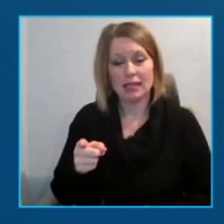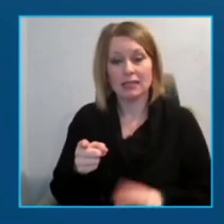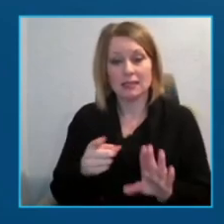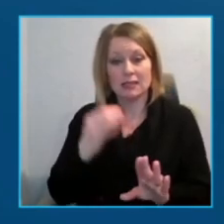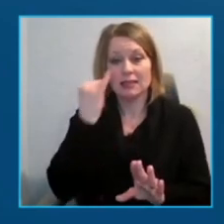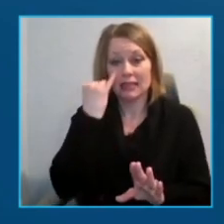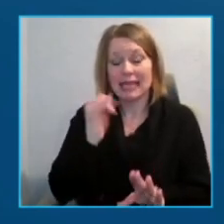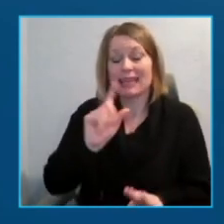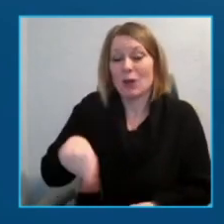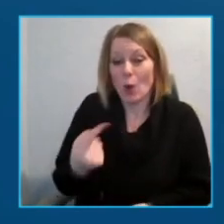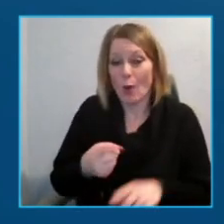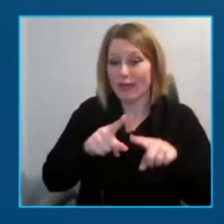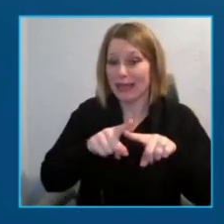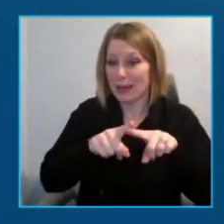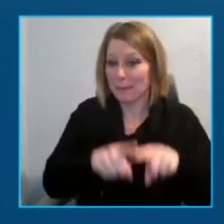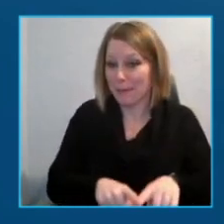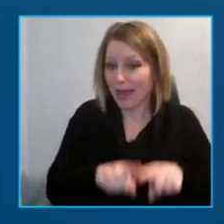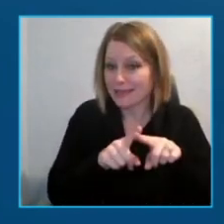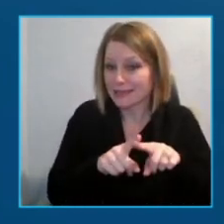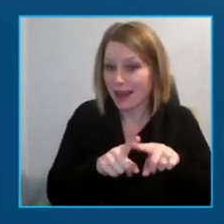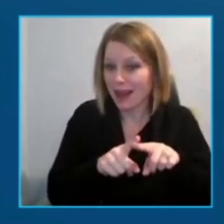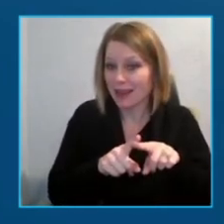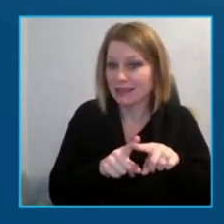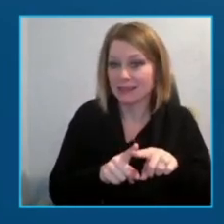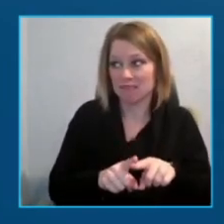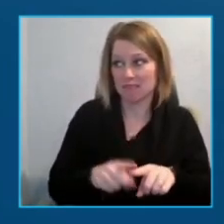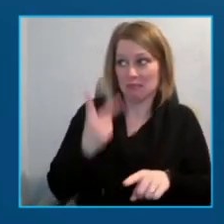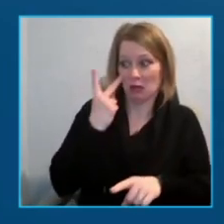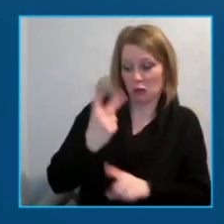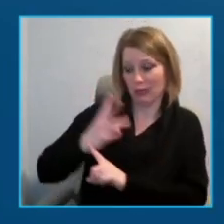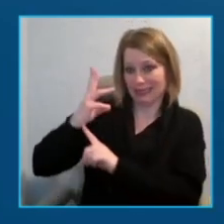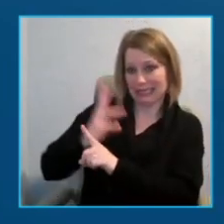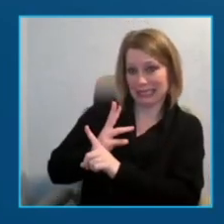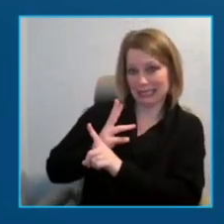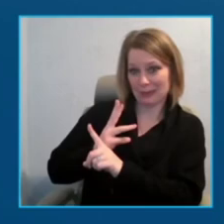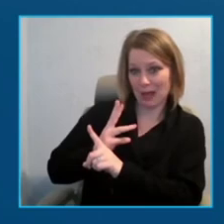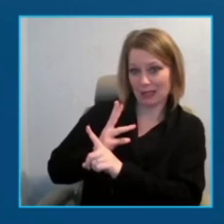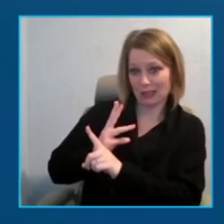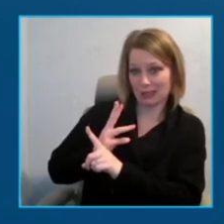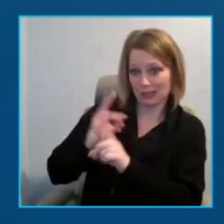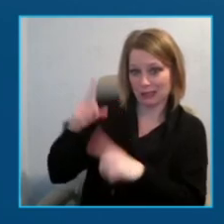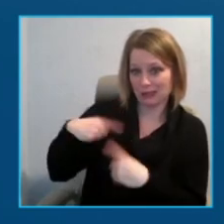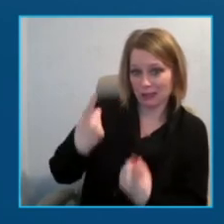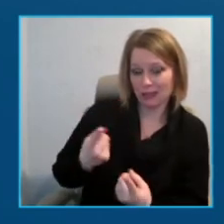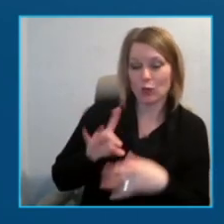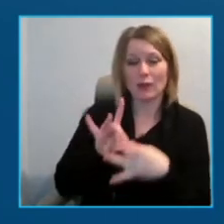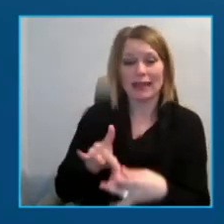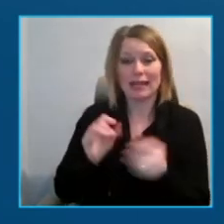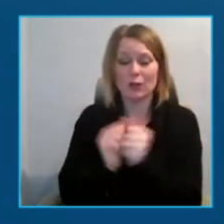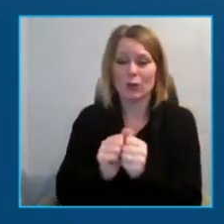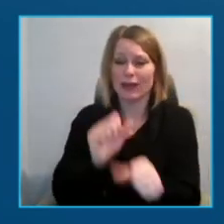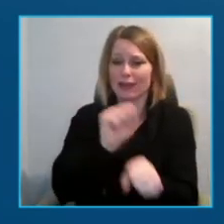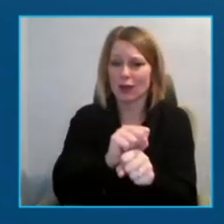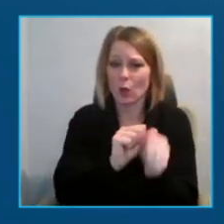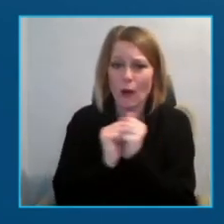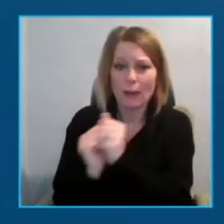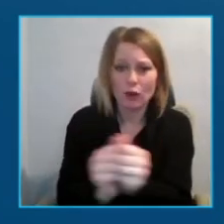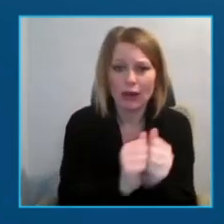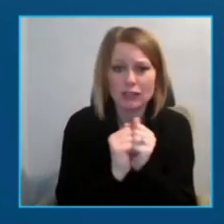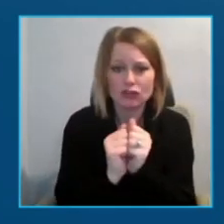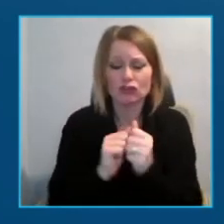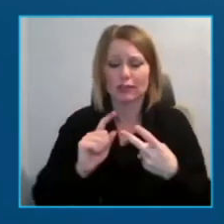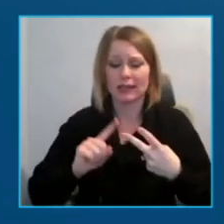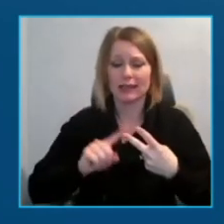based on what we have seen over the past 6 months or so in terms of cooperation, in terms of their intent